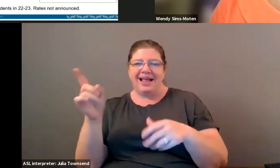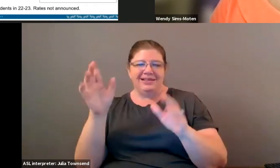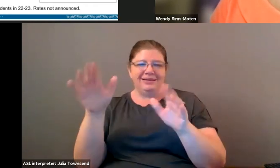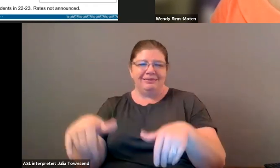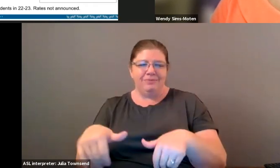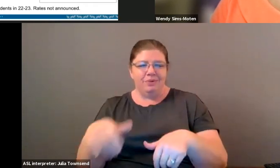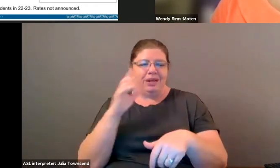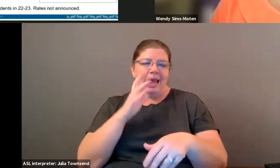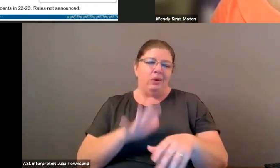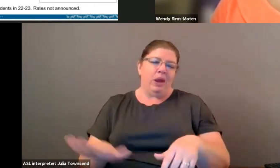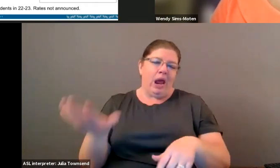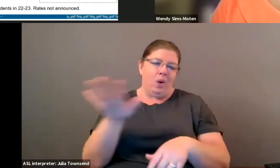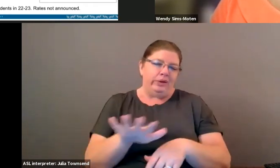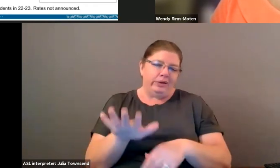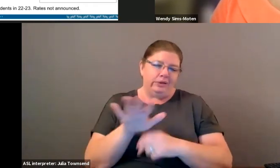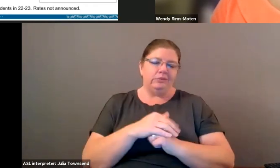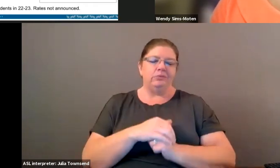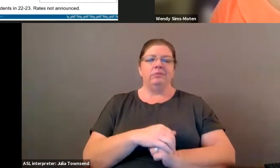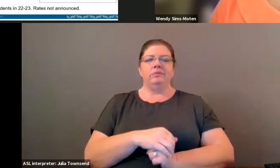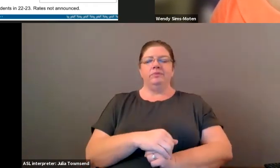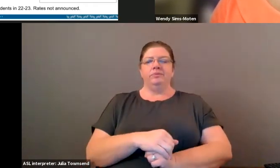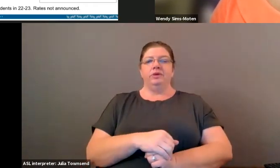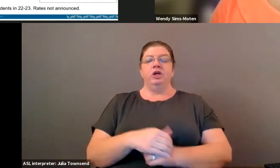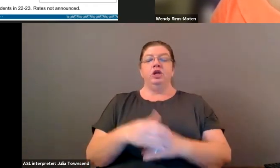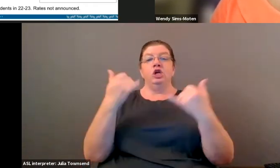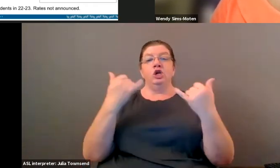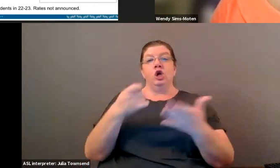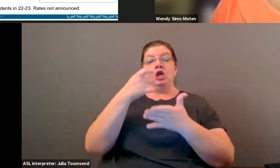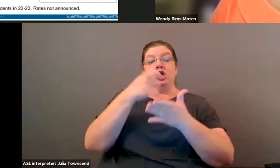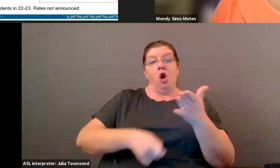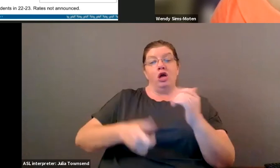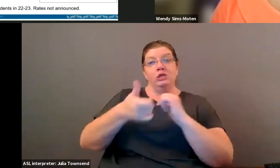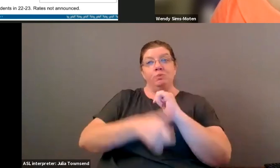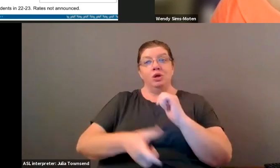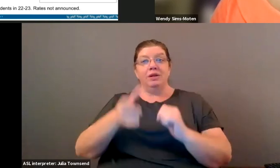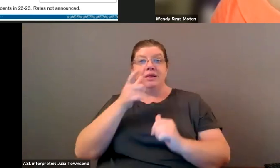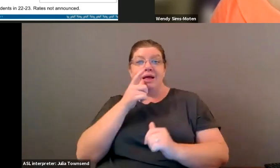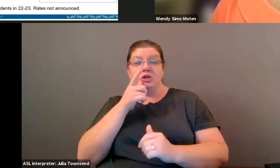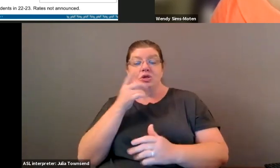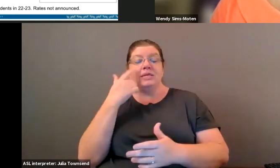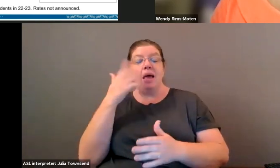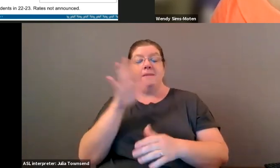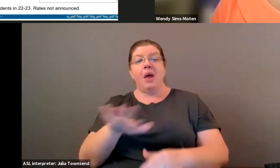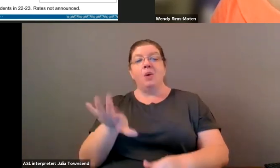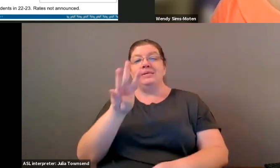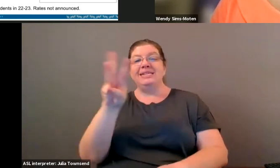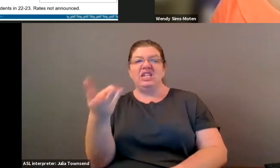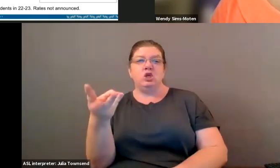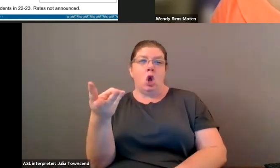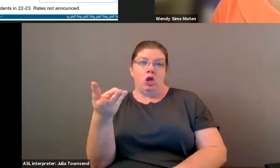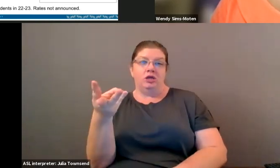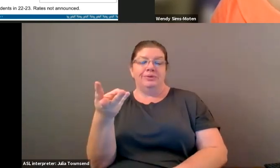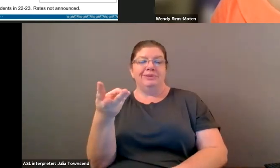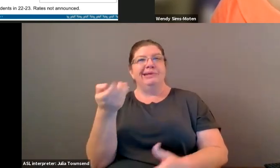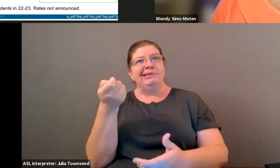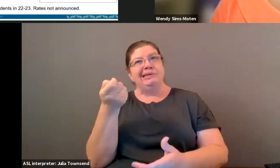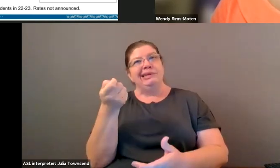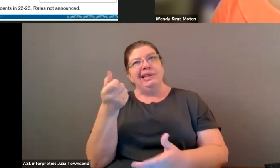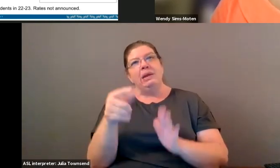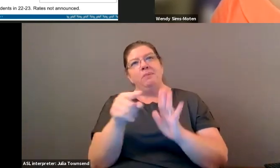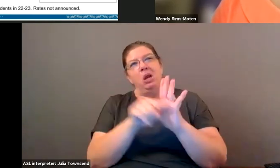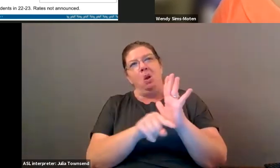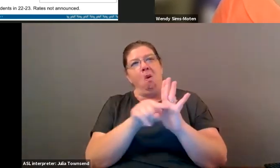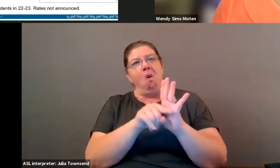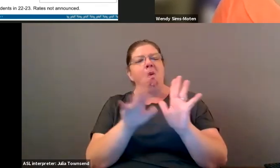could round that. Currently, the cost per lunch is about $6, so we're still a little bit in the hole there,